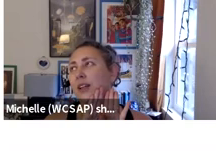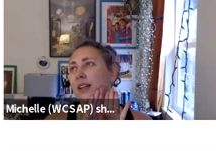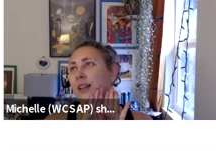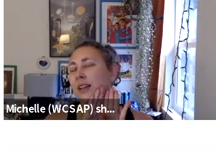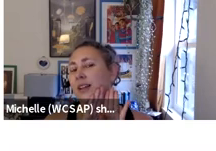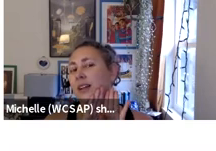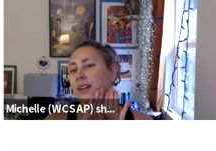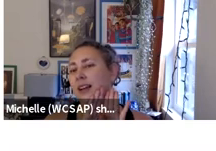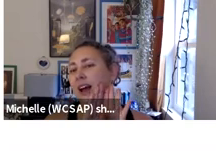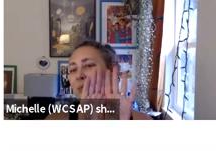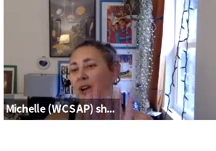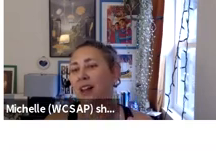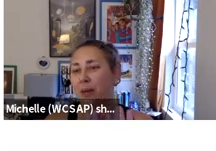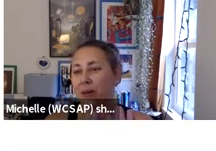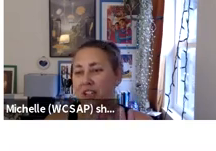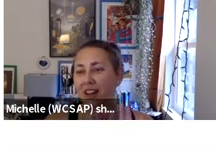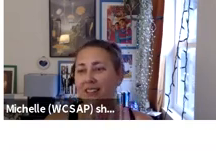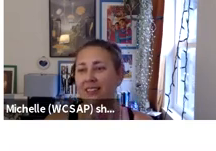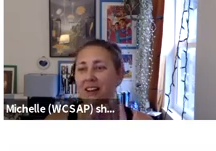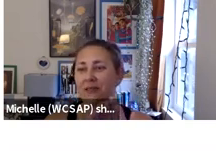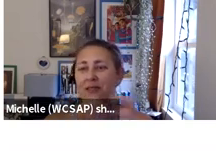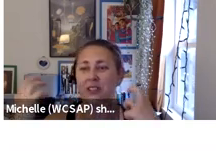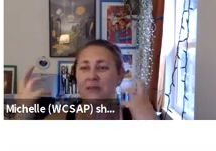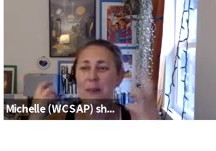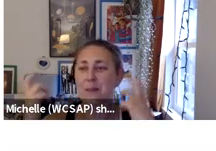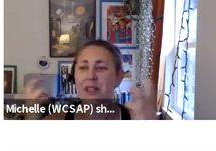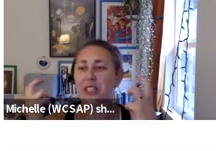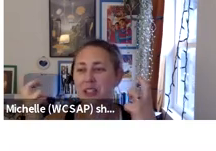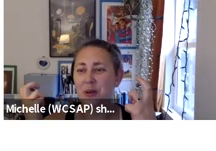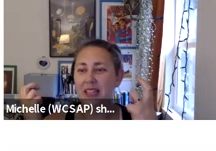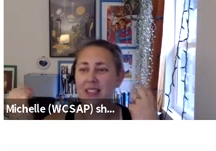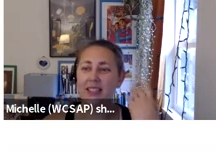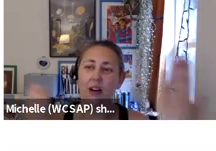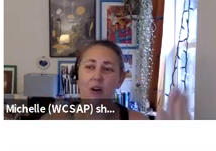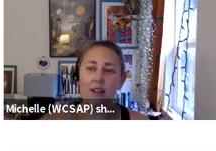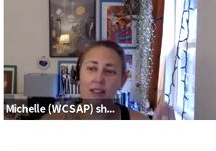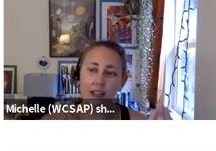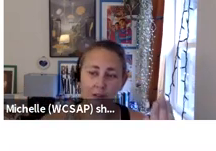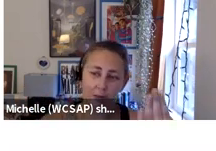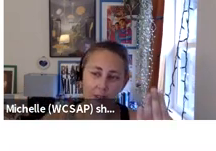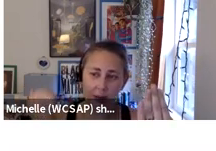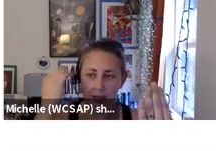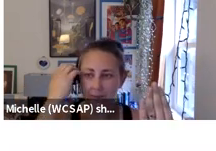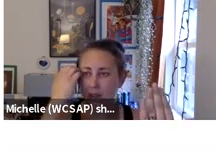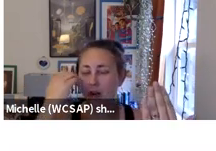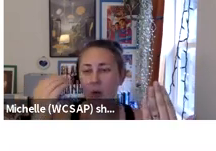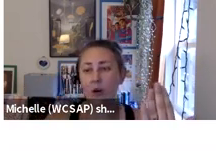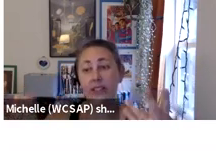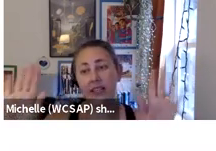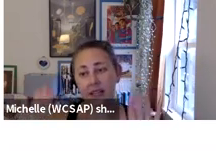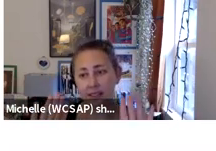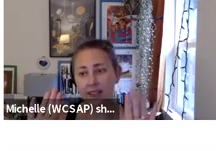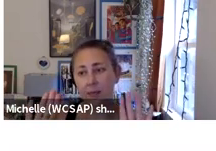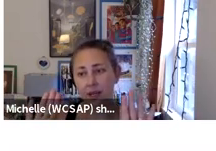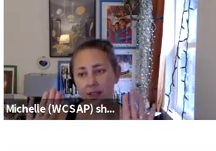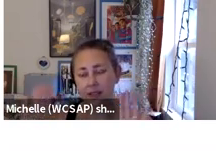of has more collaboration kind of just built into it than sitting across the desk from somebody, or